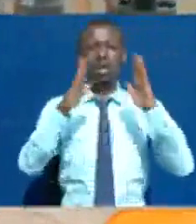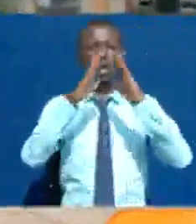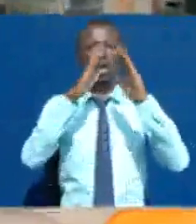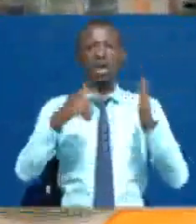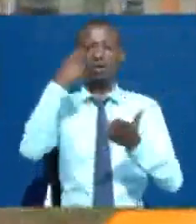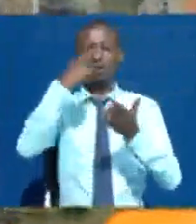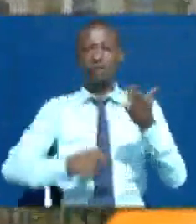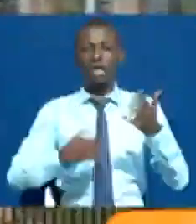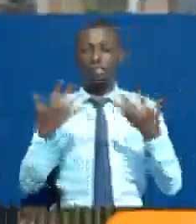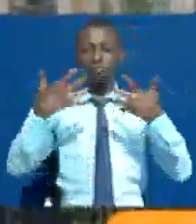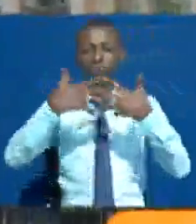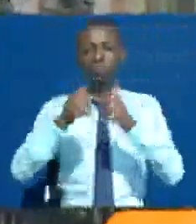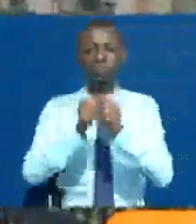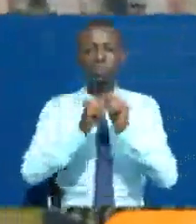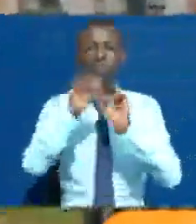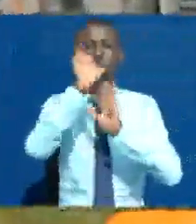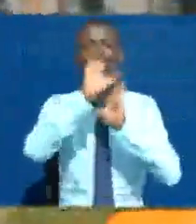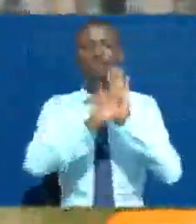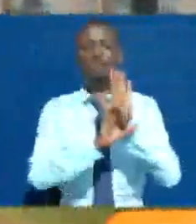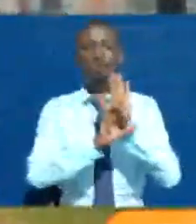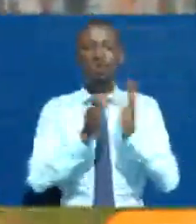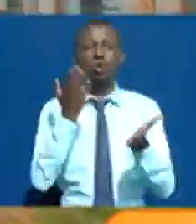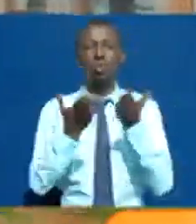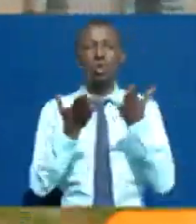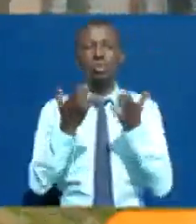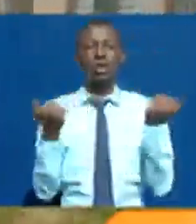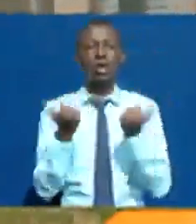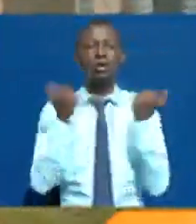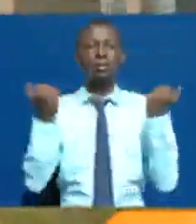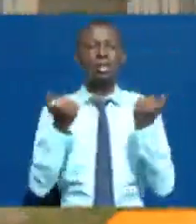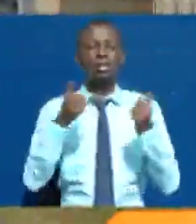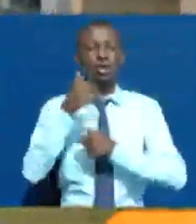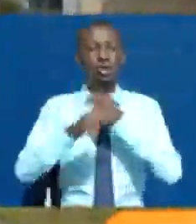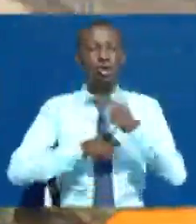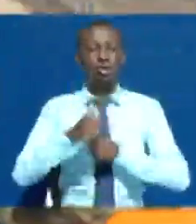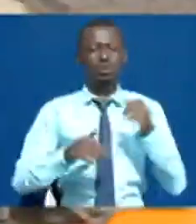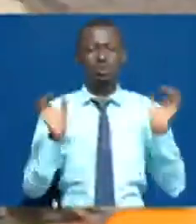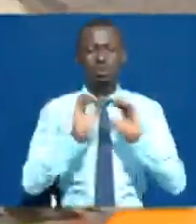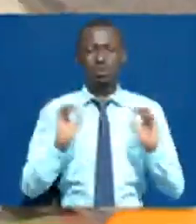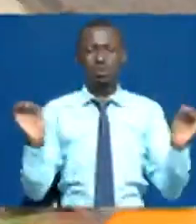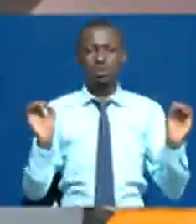with the Constitution or forget it. Stephen Leto, Citizen TV.